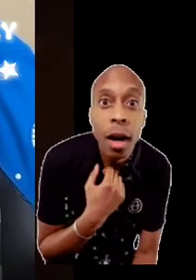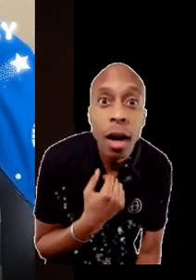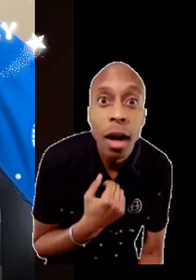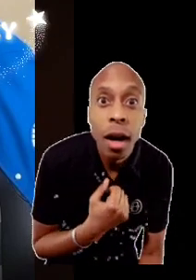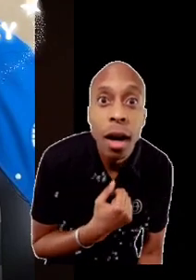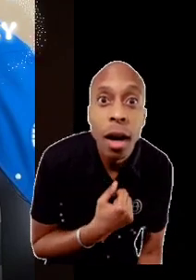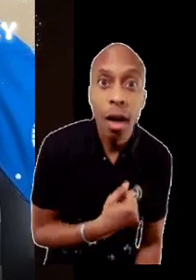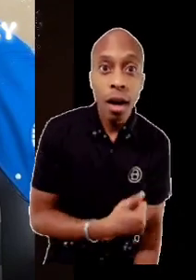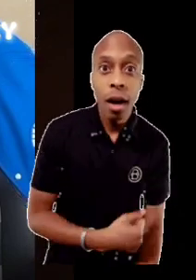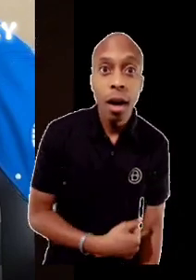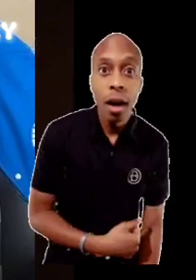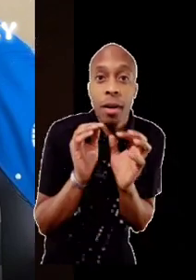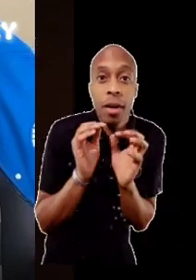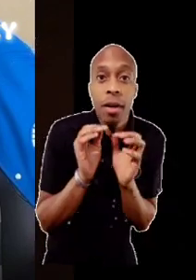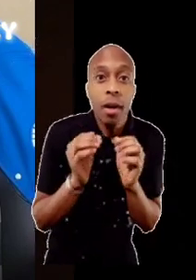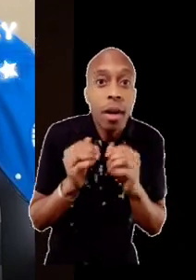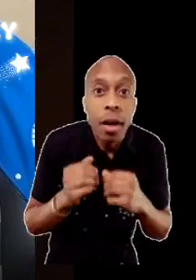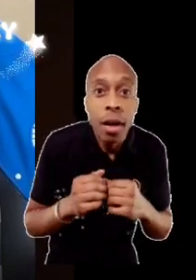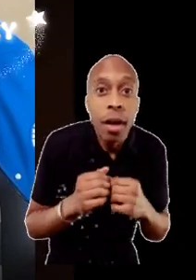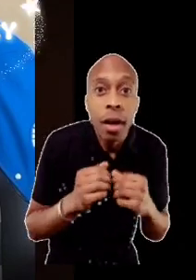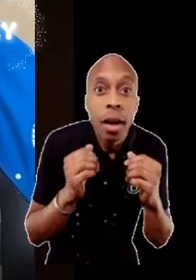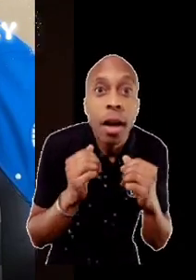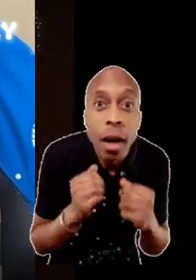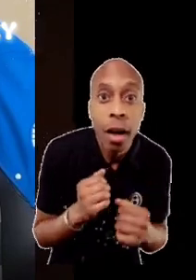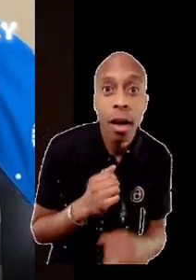Anna is my grandmother.